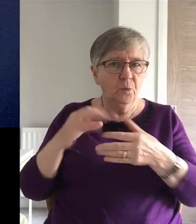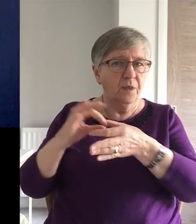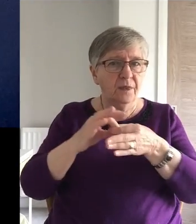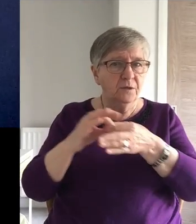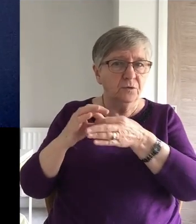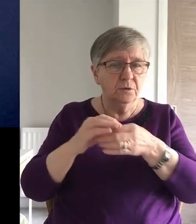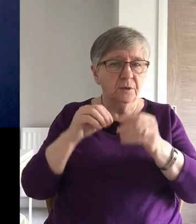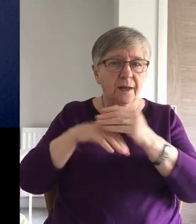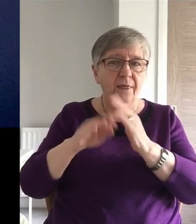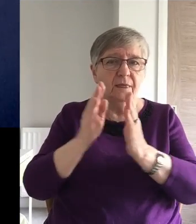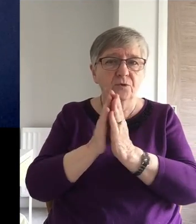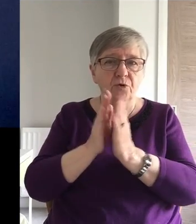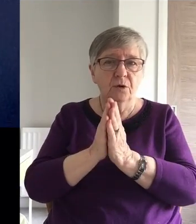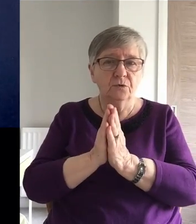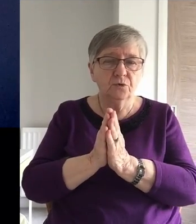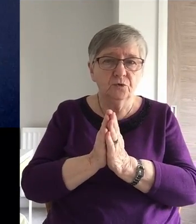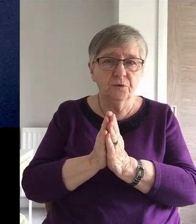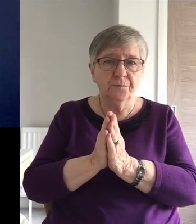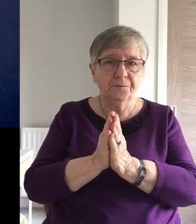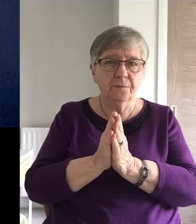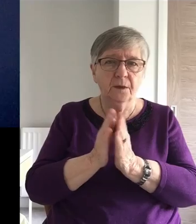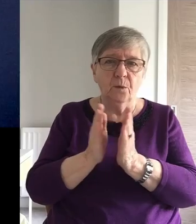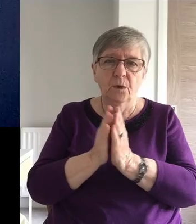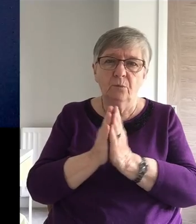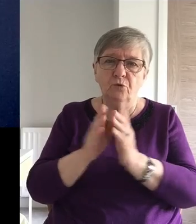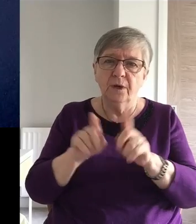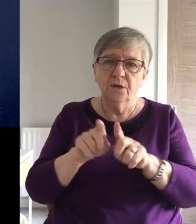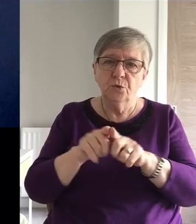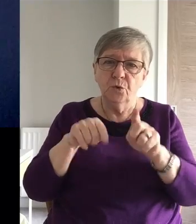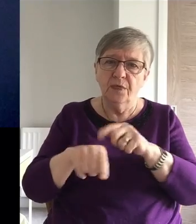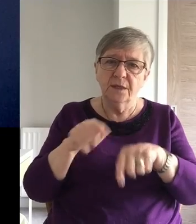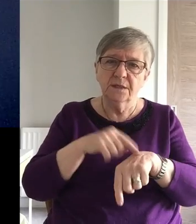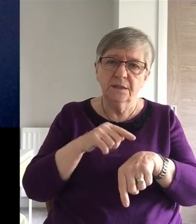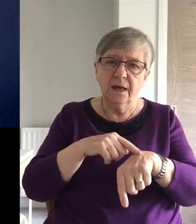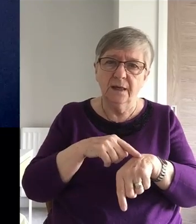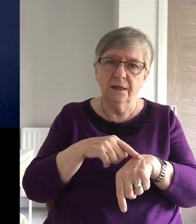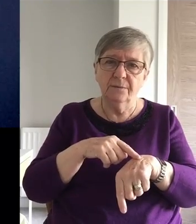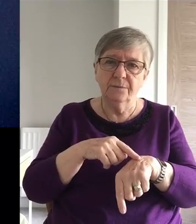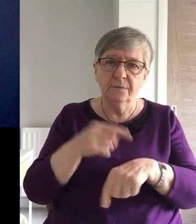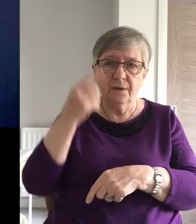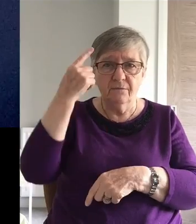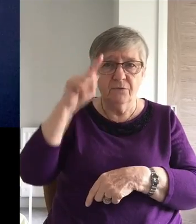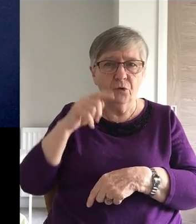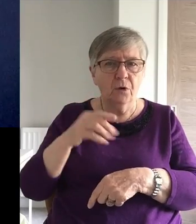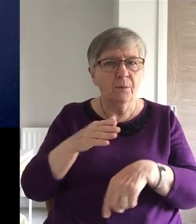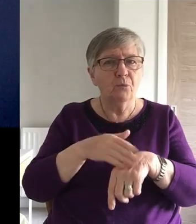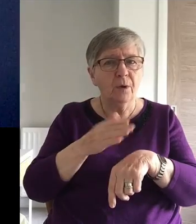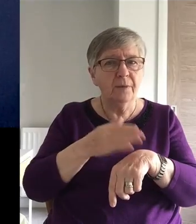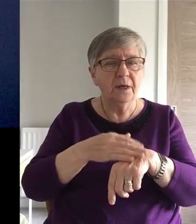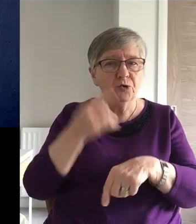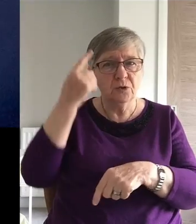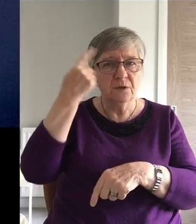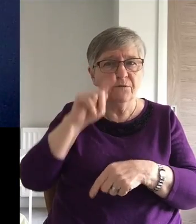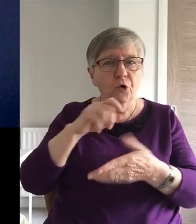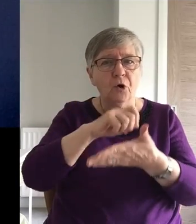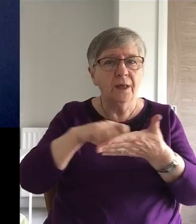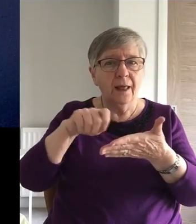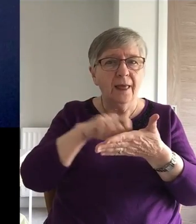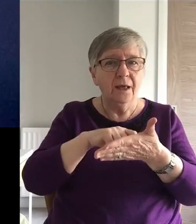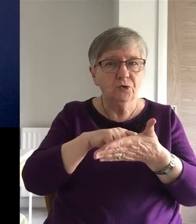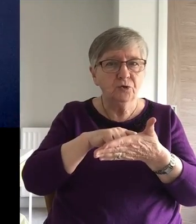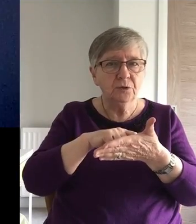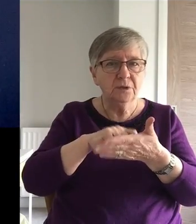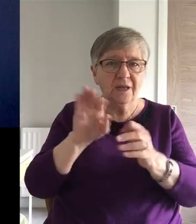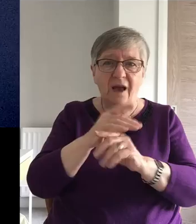church. We pray too, Lord, in this time for preparations for elections and for all that